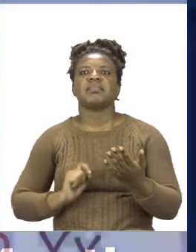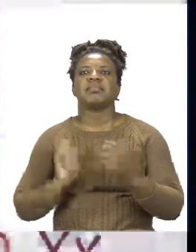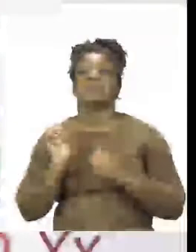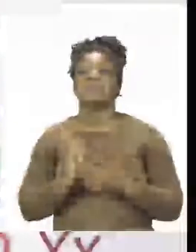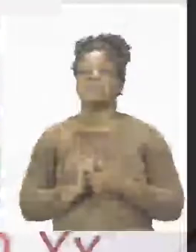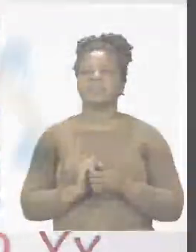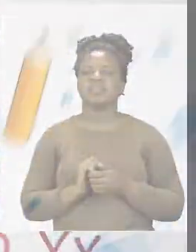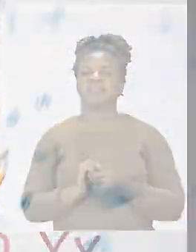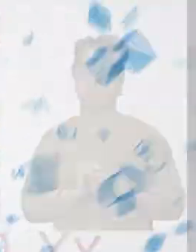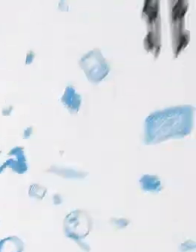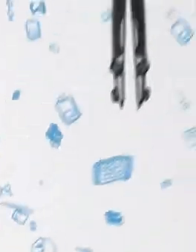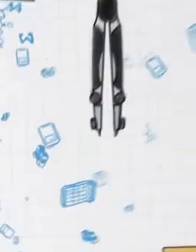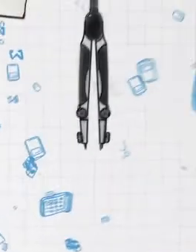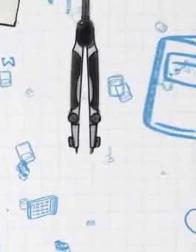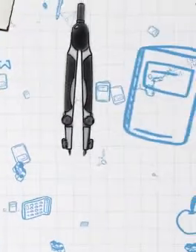writing.